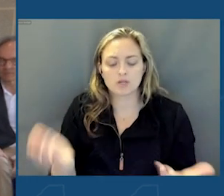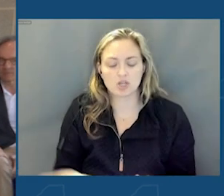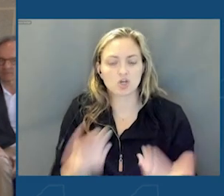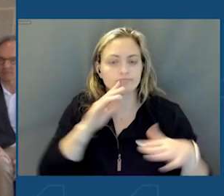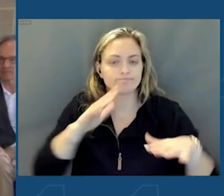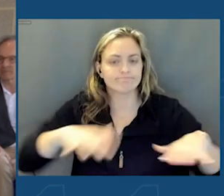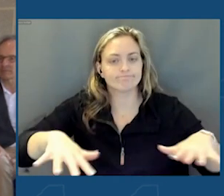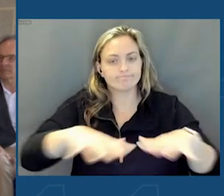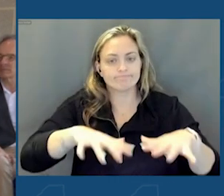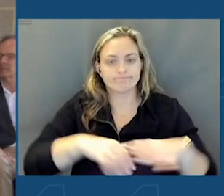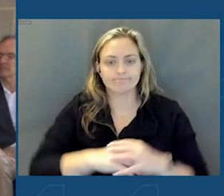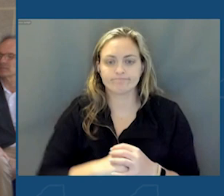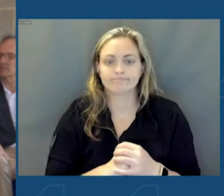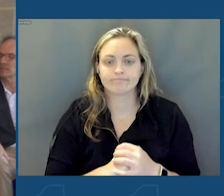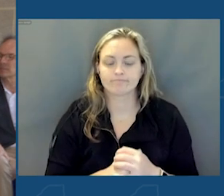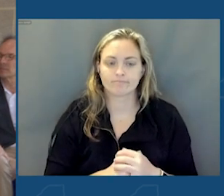ground.